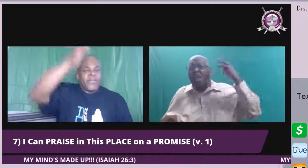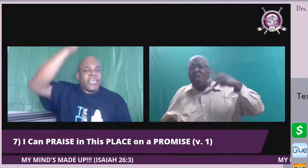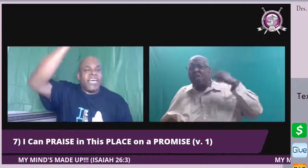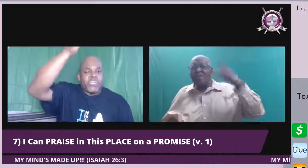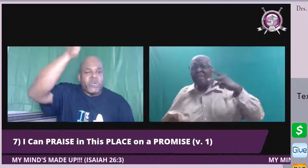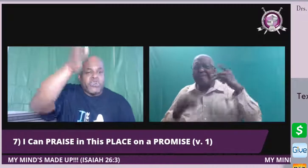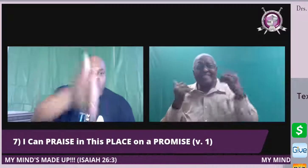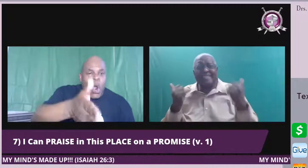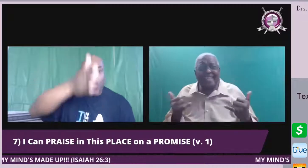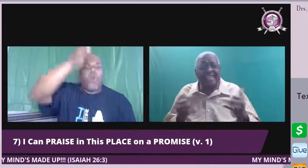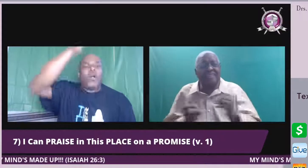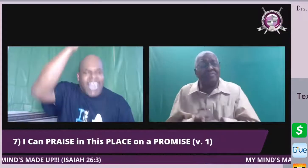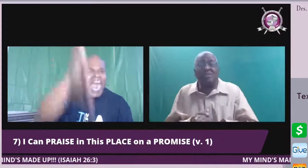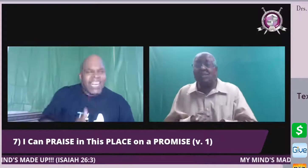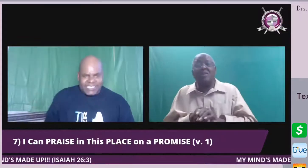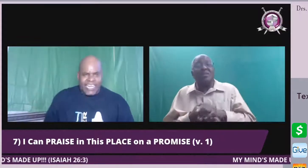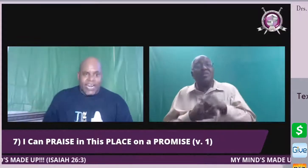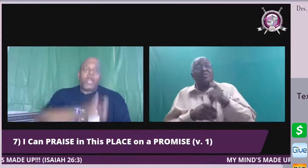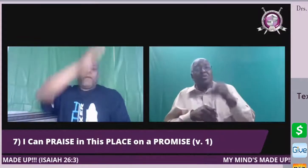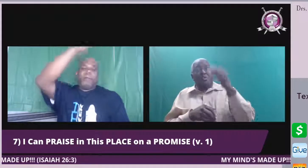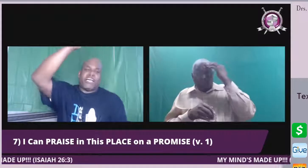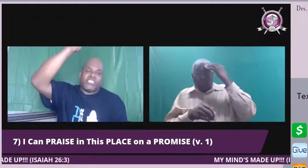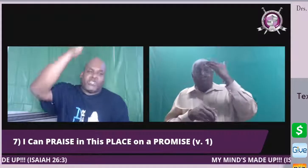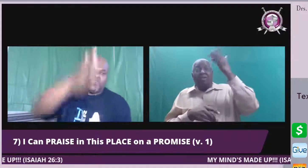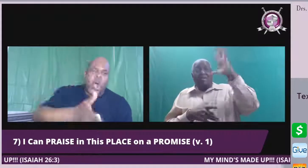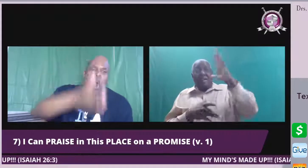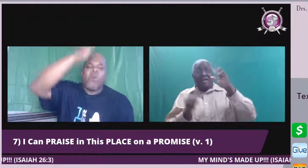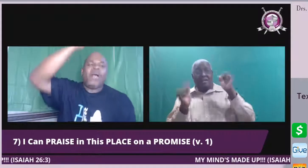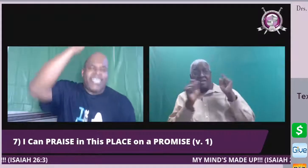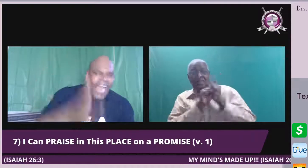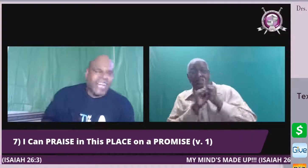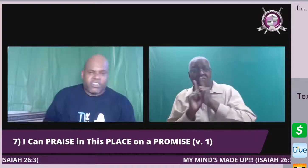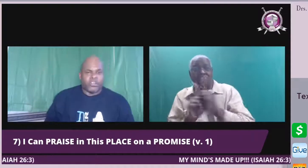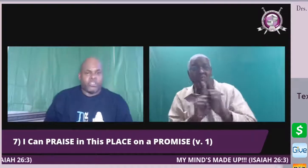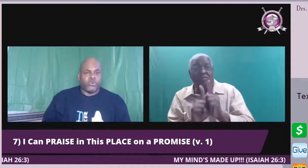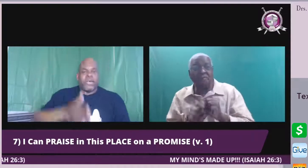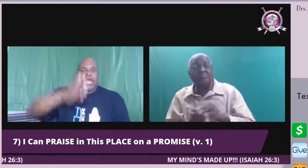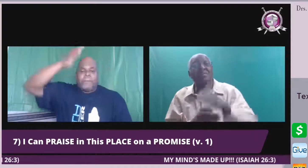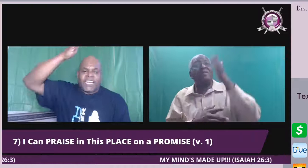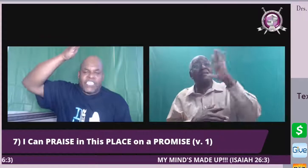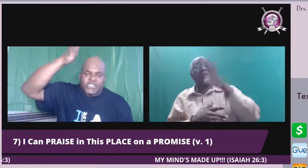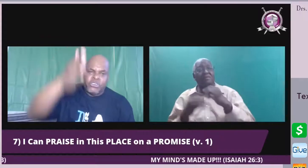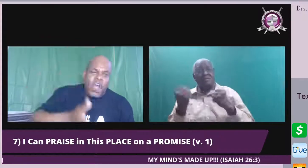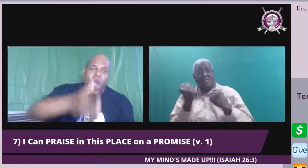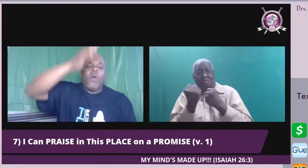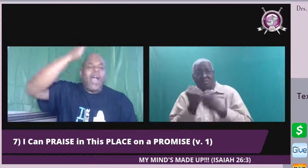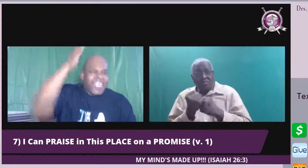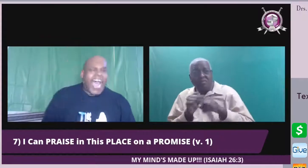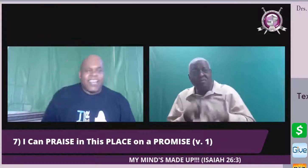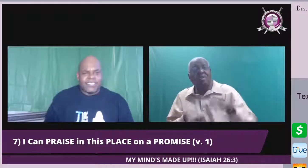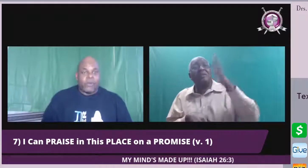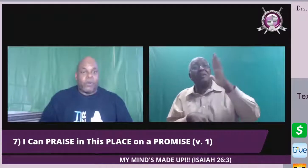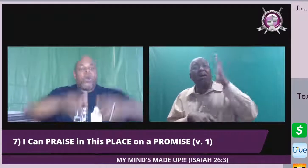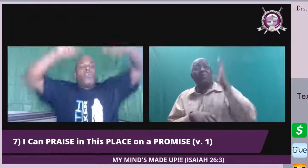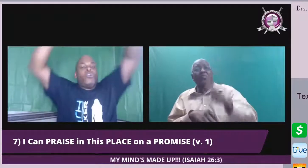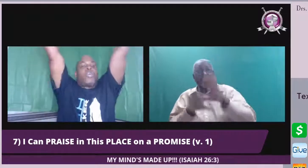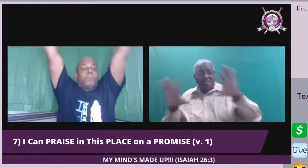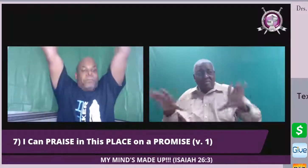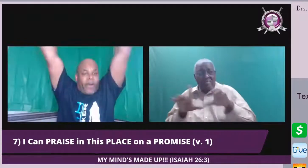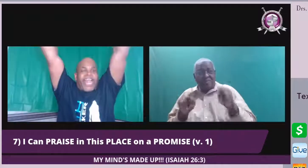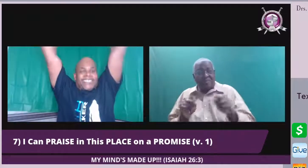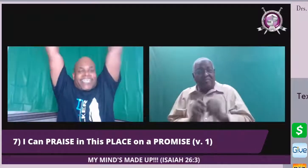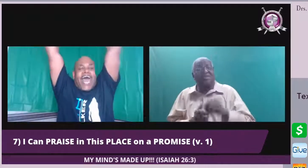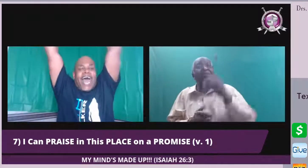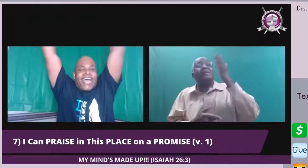now, because you know God is there, because you know God's going to do it, because you know God is able, you